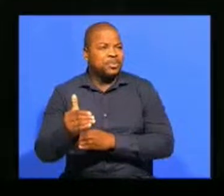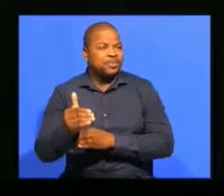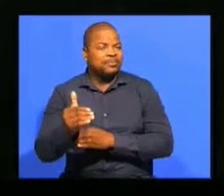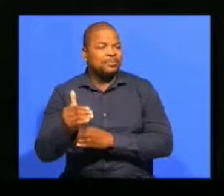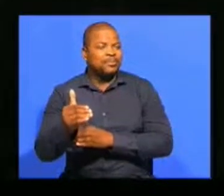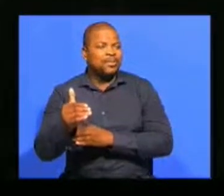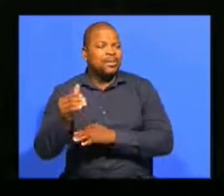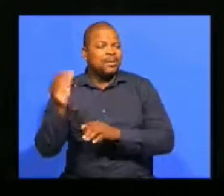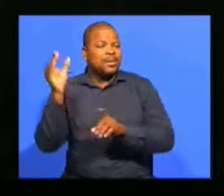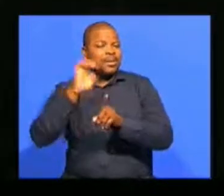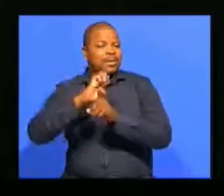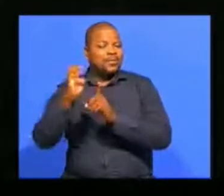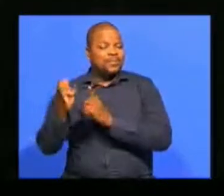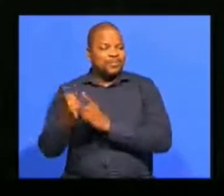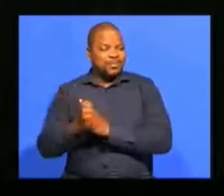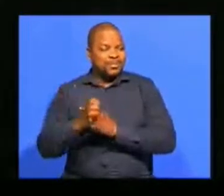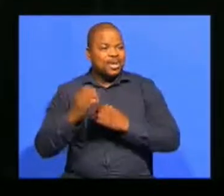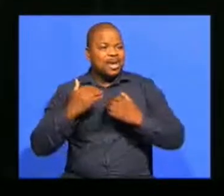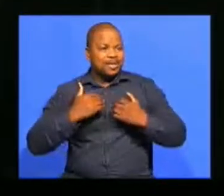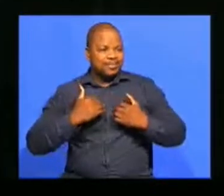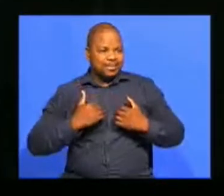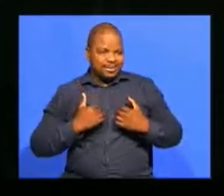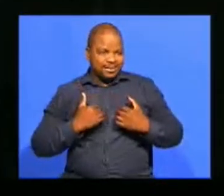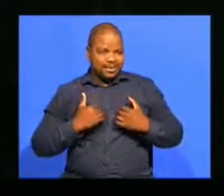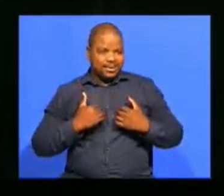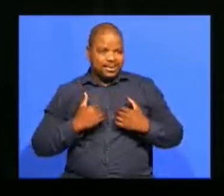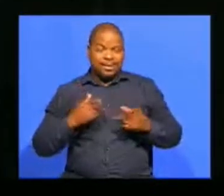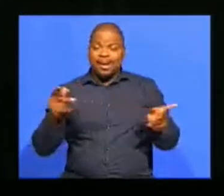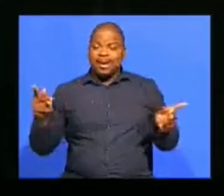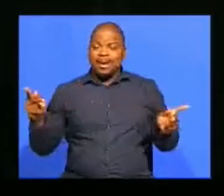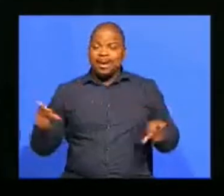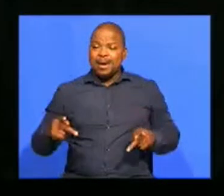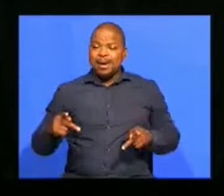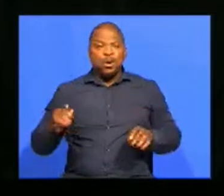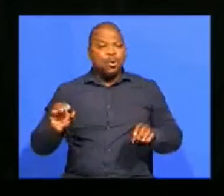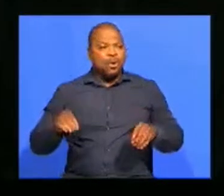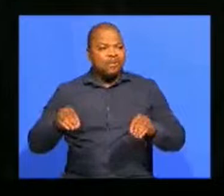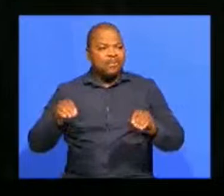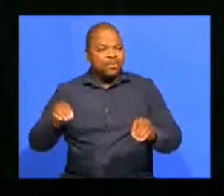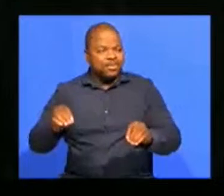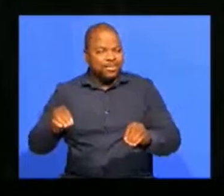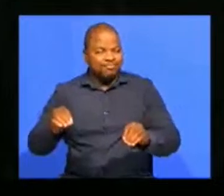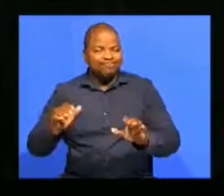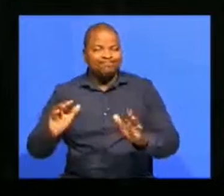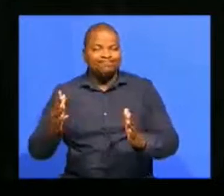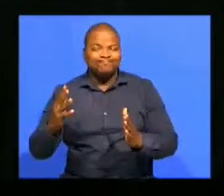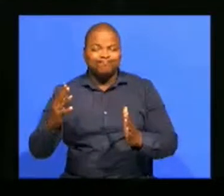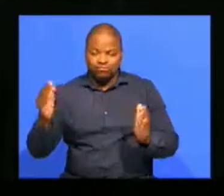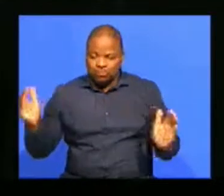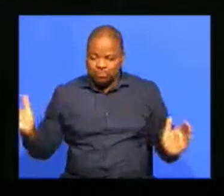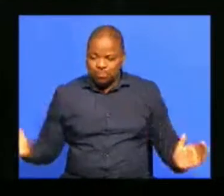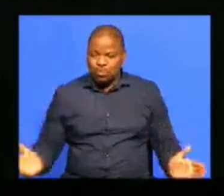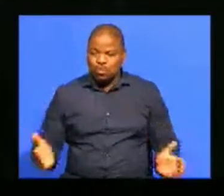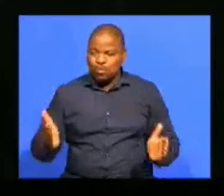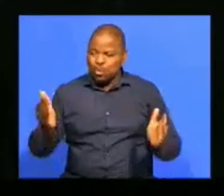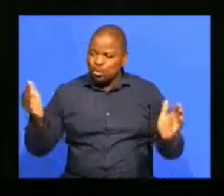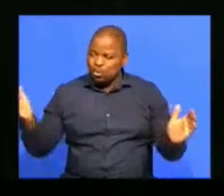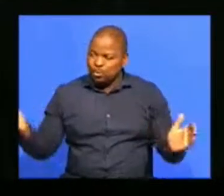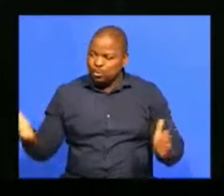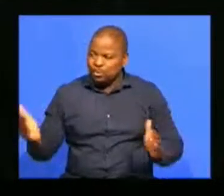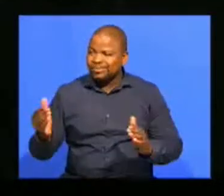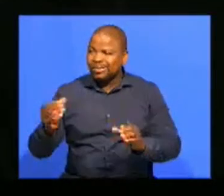delicate environmental footprint we have in the Kalahari and Kavango, where we have promoted